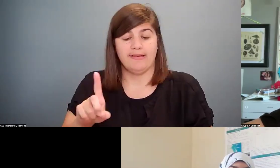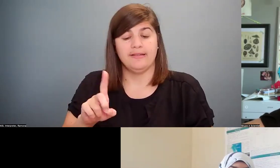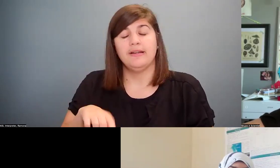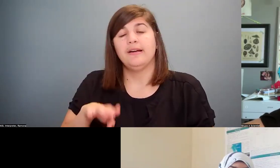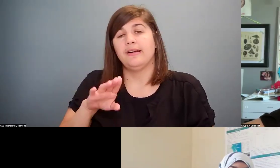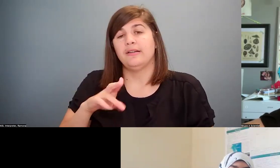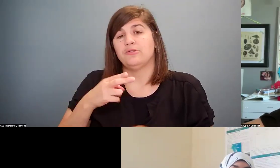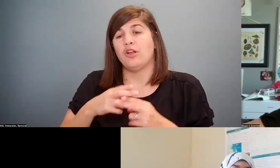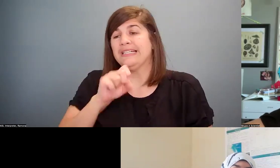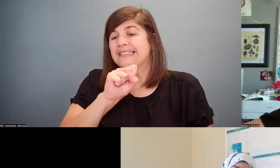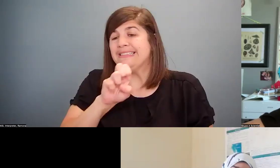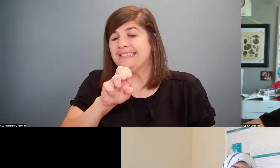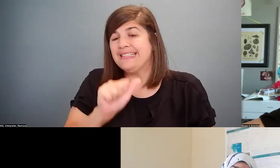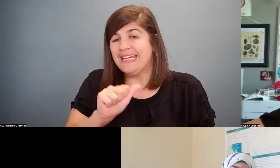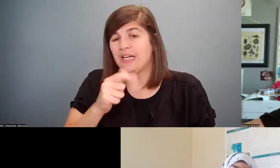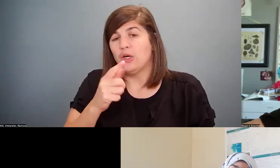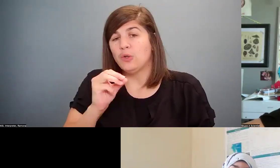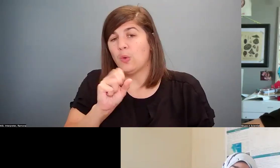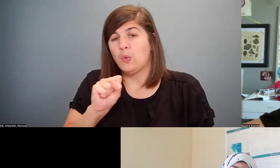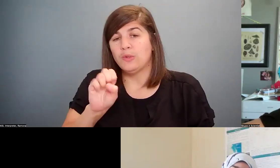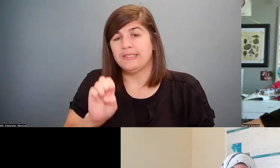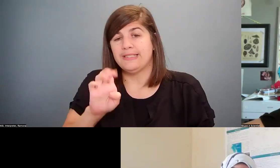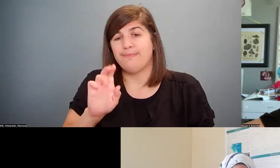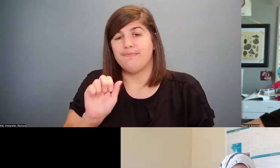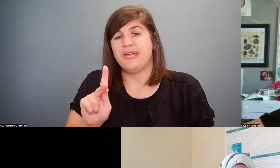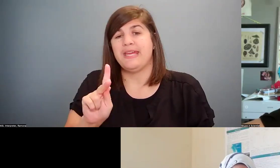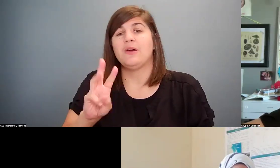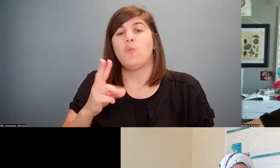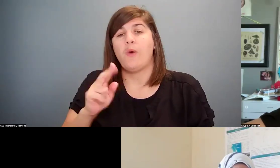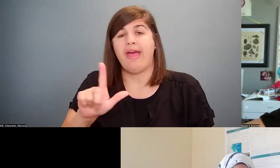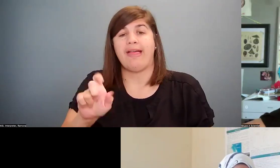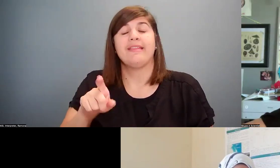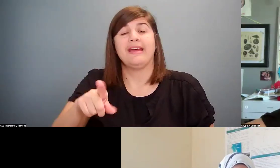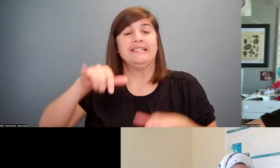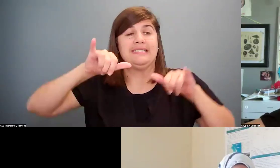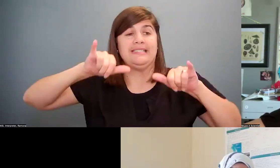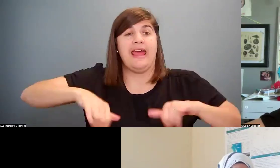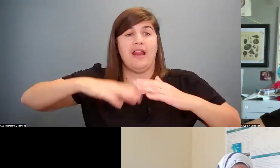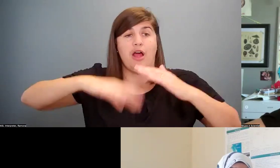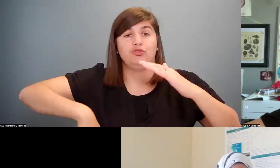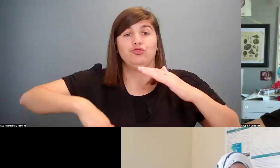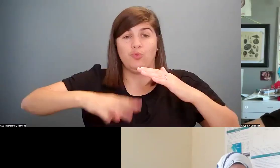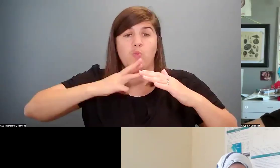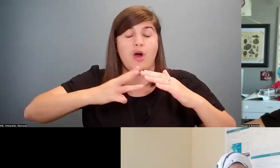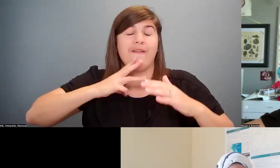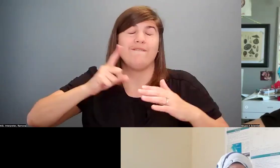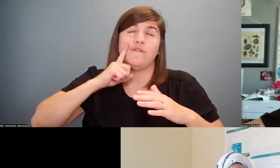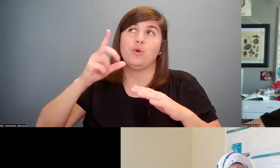the goose-beaked whale. They can stay below the surface for over 3 hours. Whoa, Yeah, it's a that's long